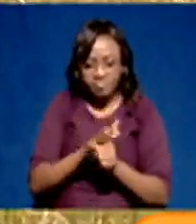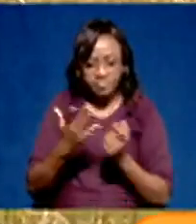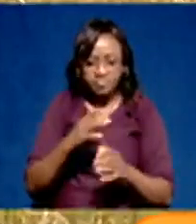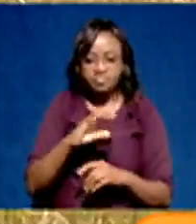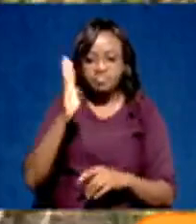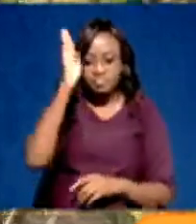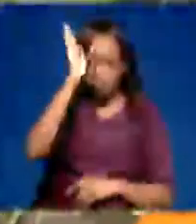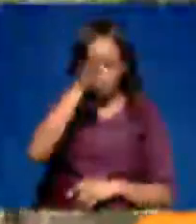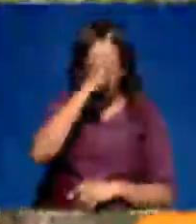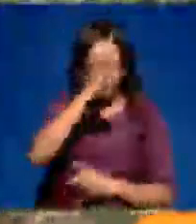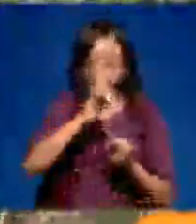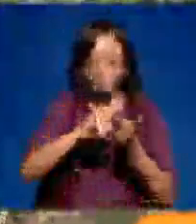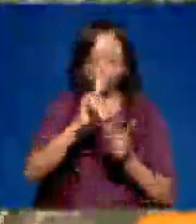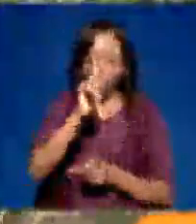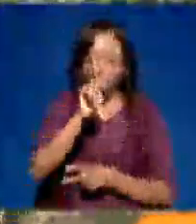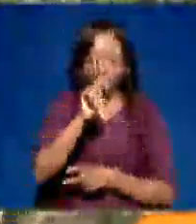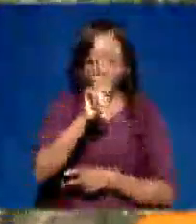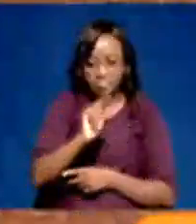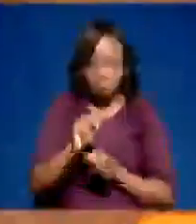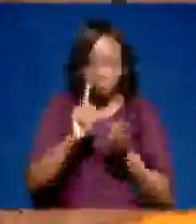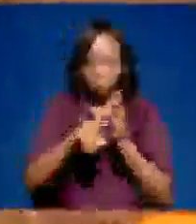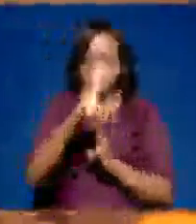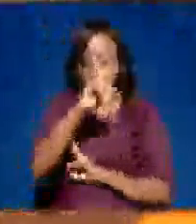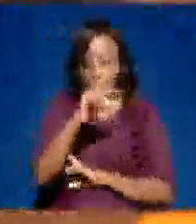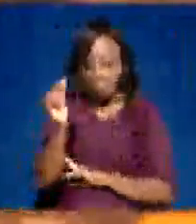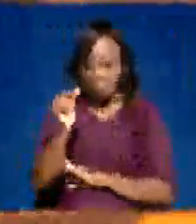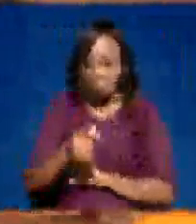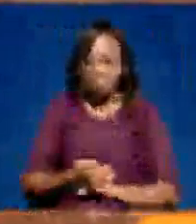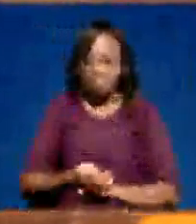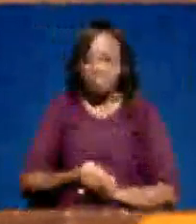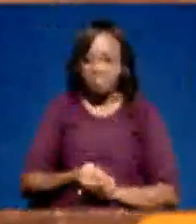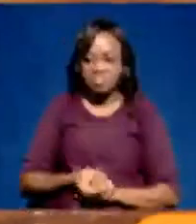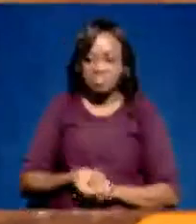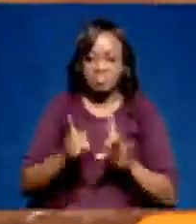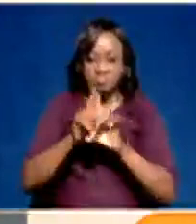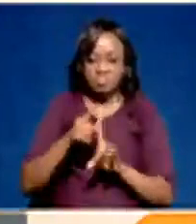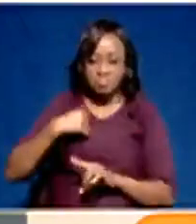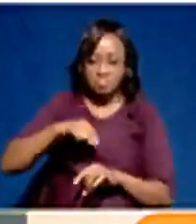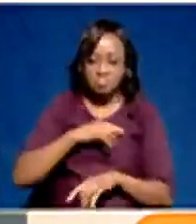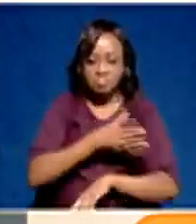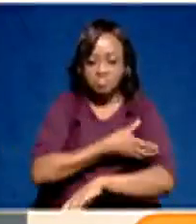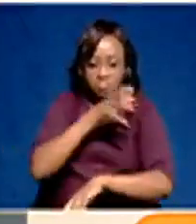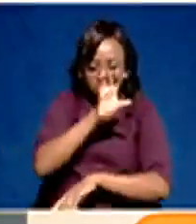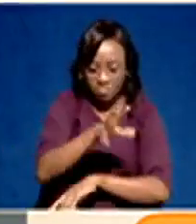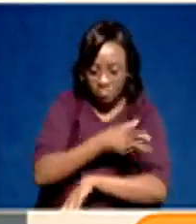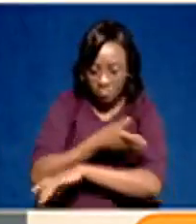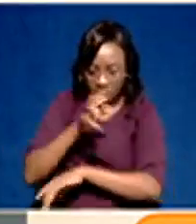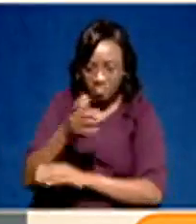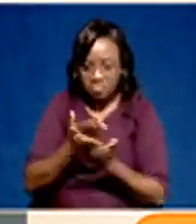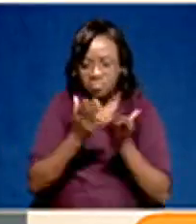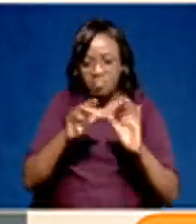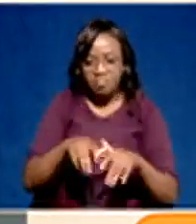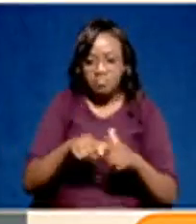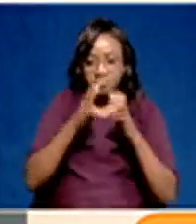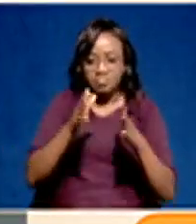of Bungoma, Trans Nzoia, and Uasin Gishu. We also conduct capacity building sessions. So we train farmers